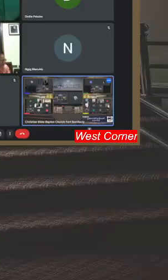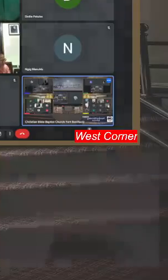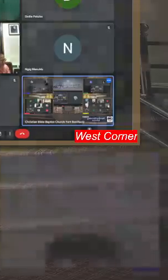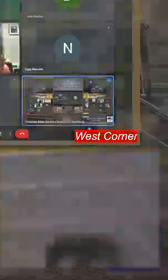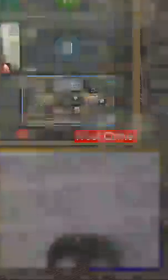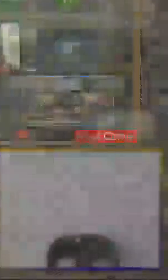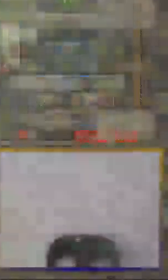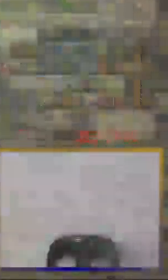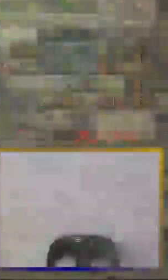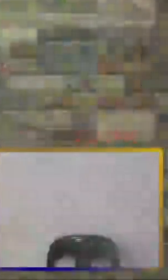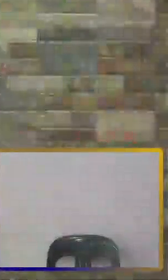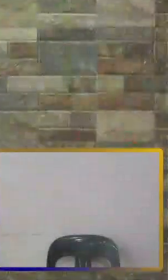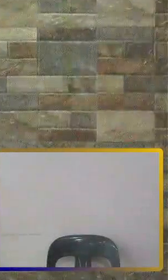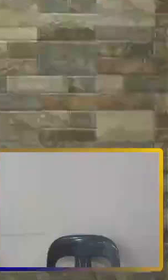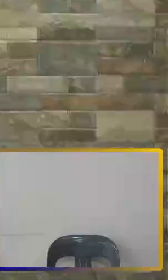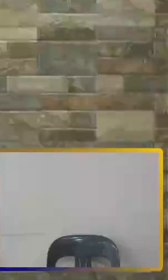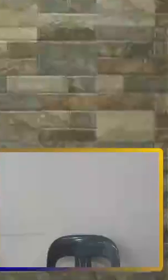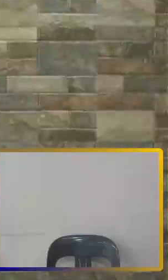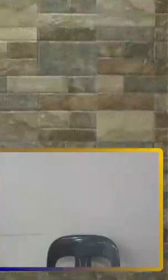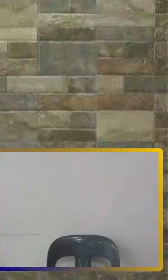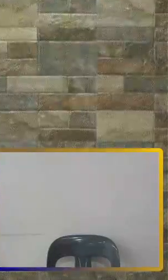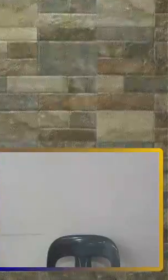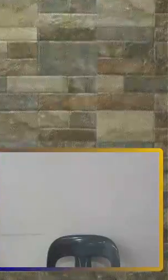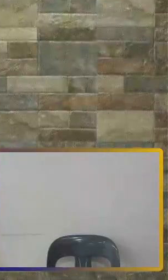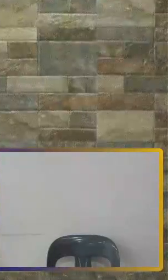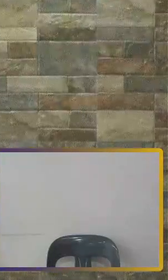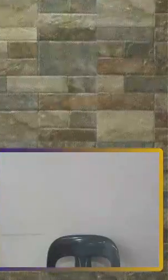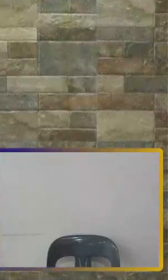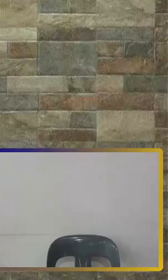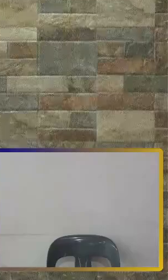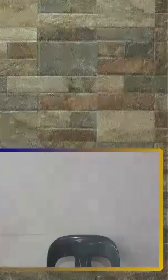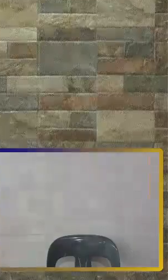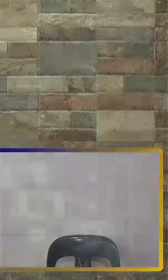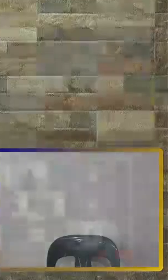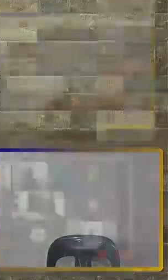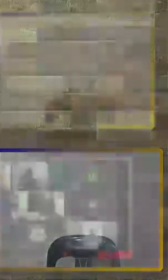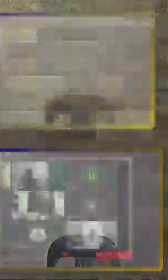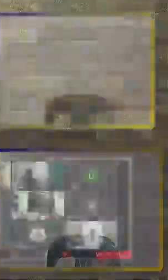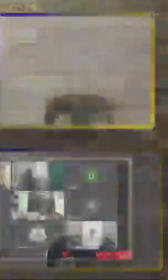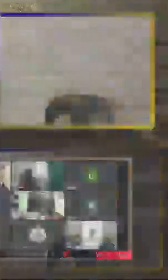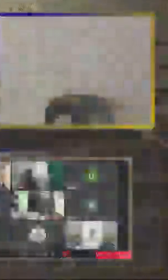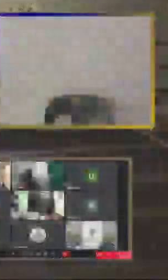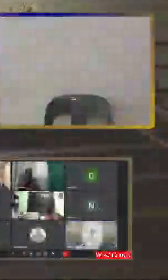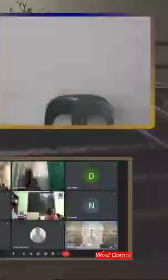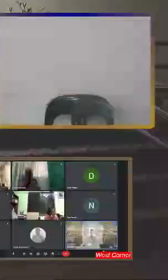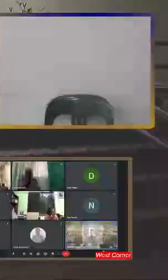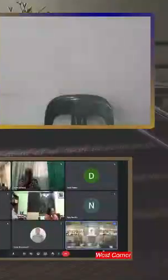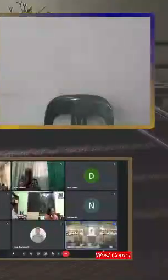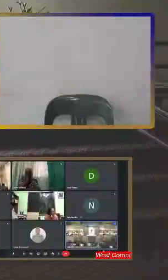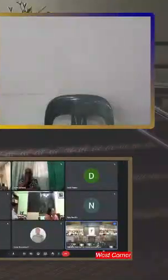Father, we thank you for the message. Thank you. Look at your people, oh God.